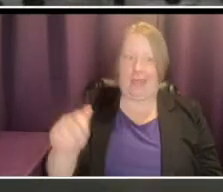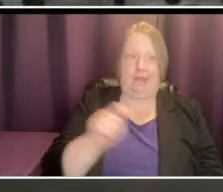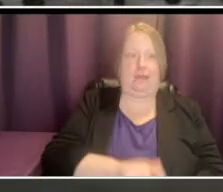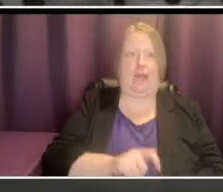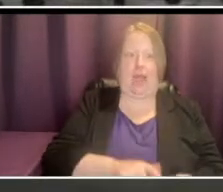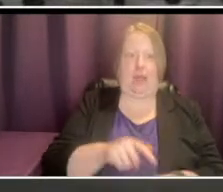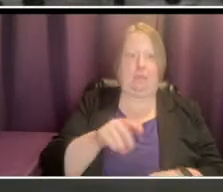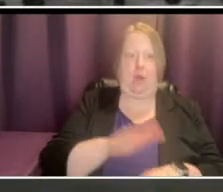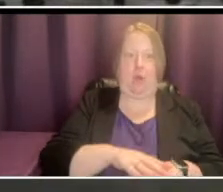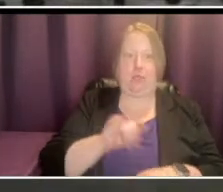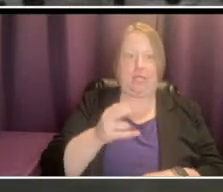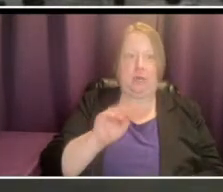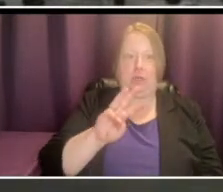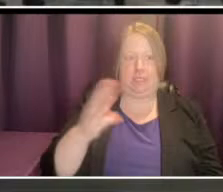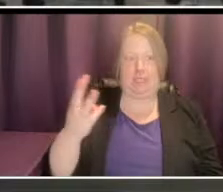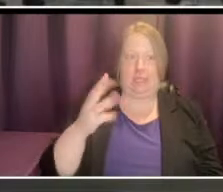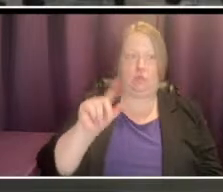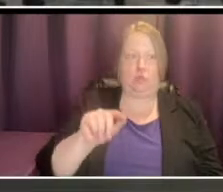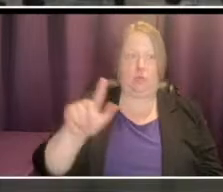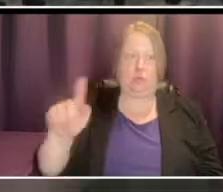The 5th.